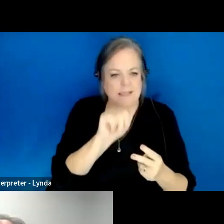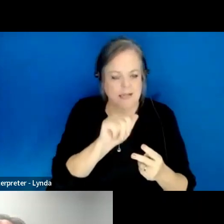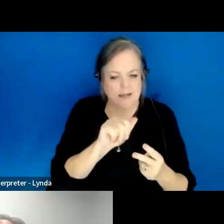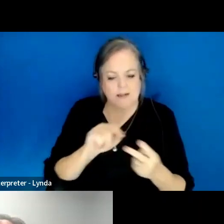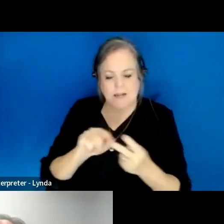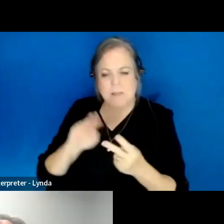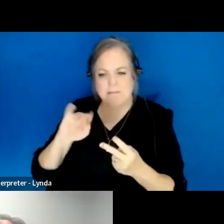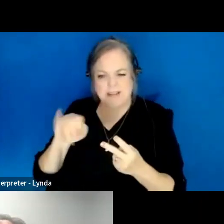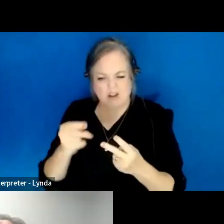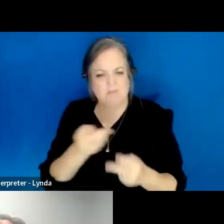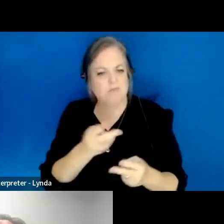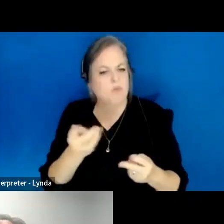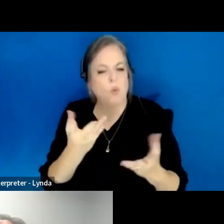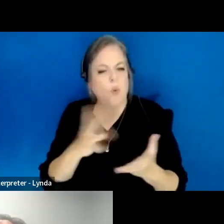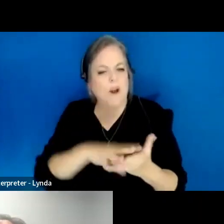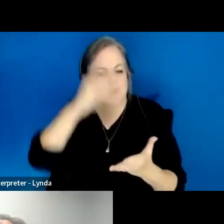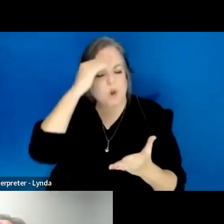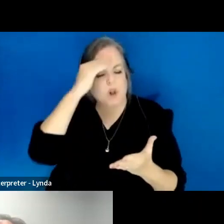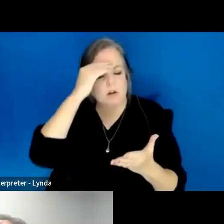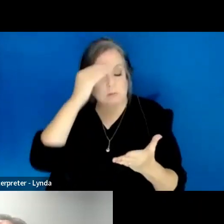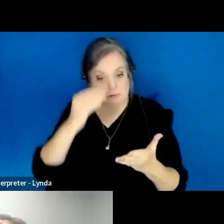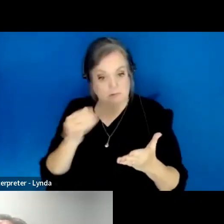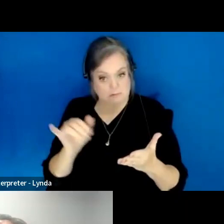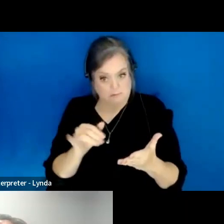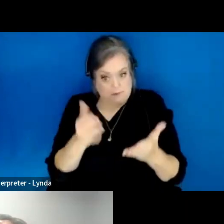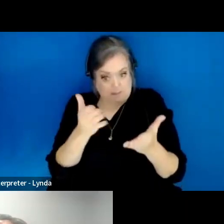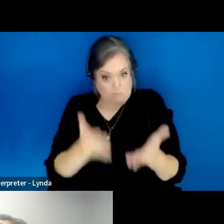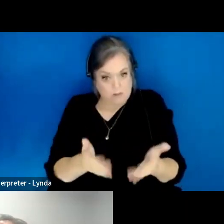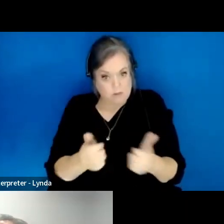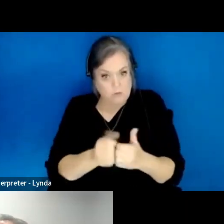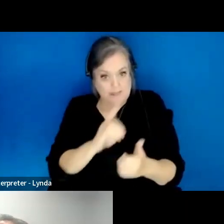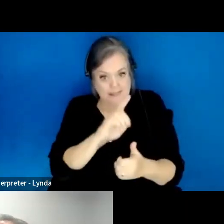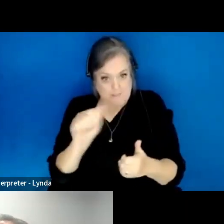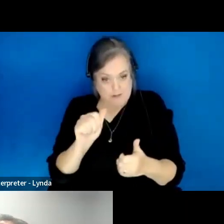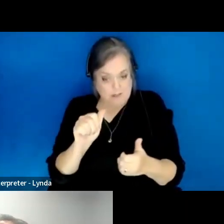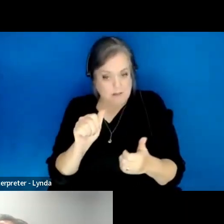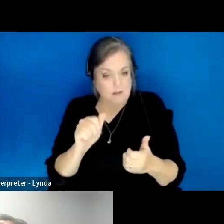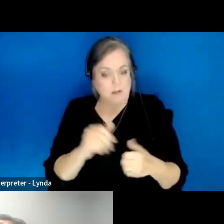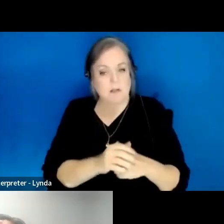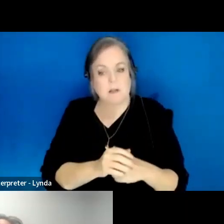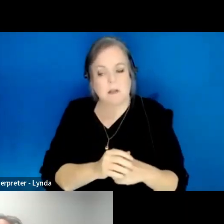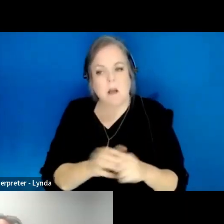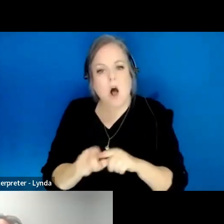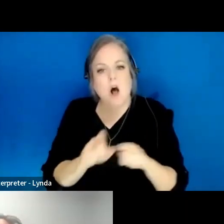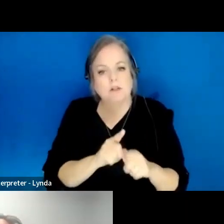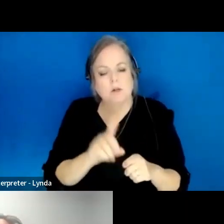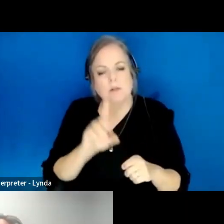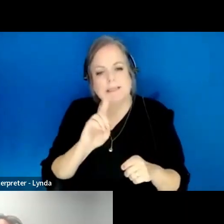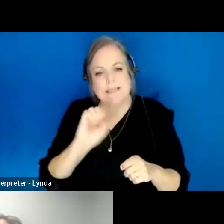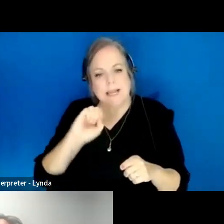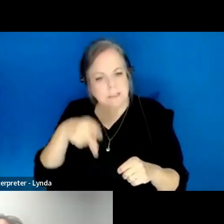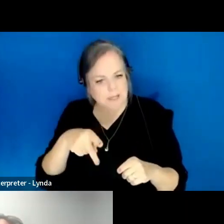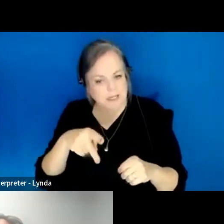you, what have you learned, as a person with a significant disability and also a direct support